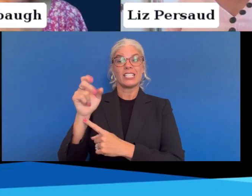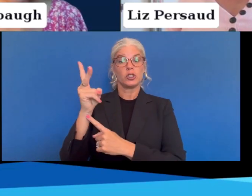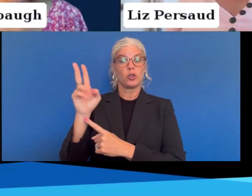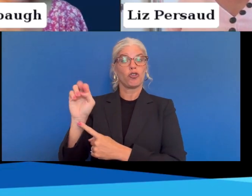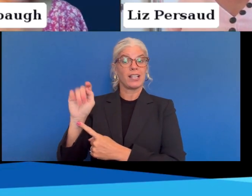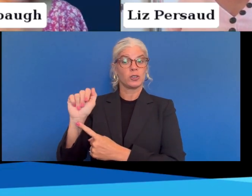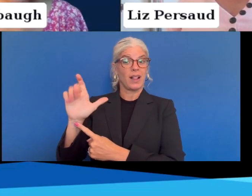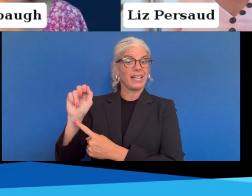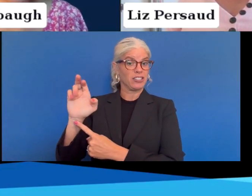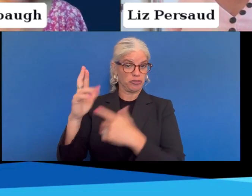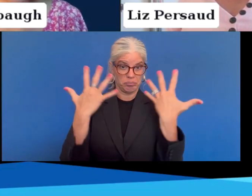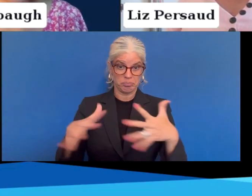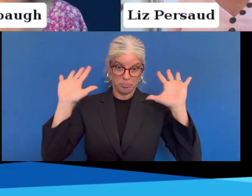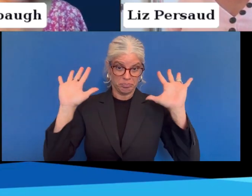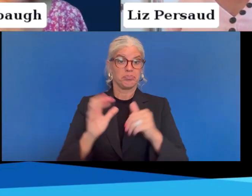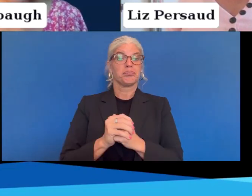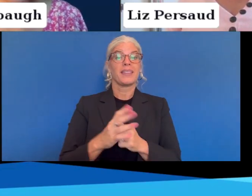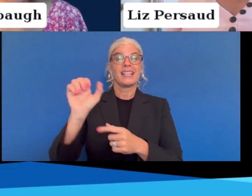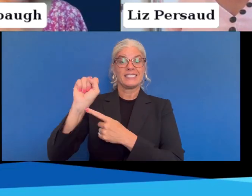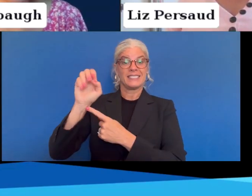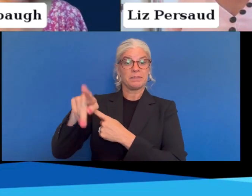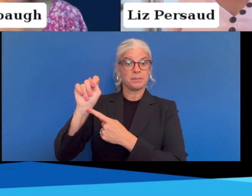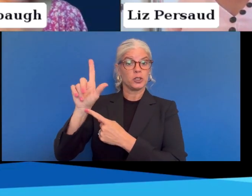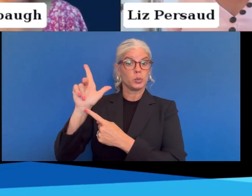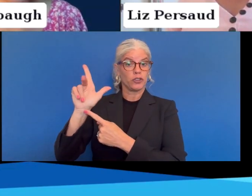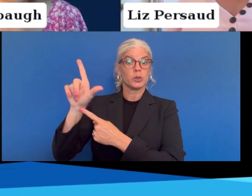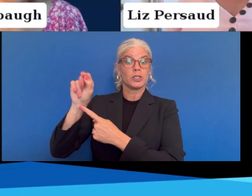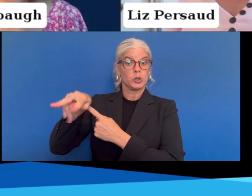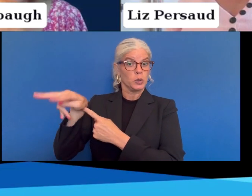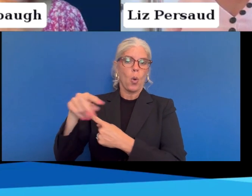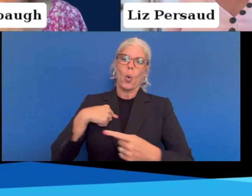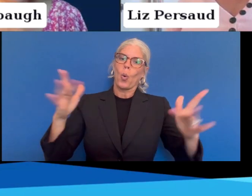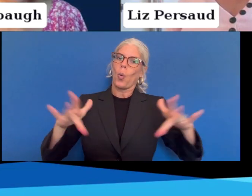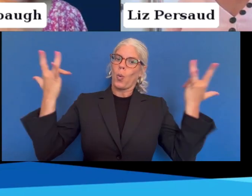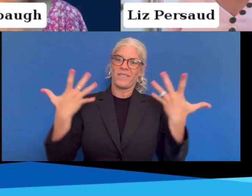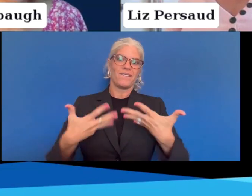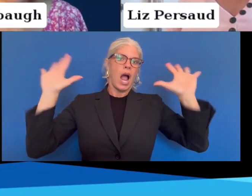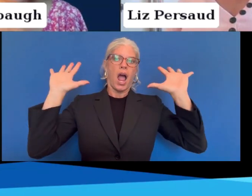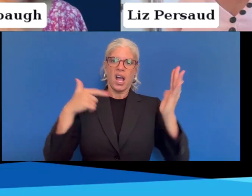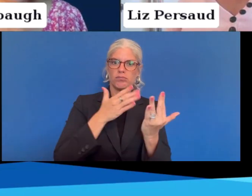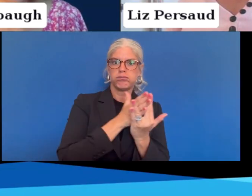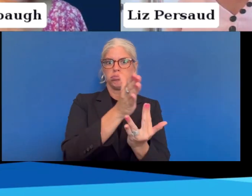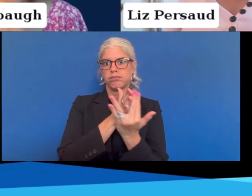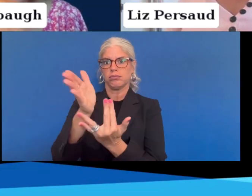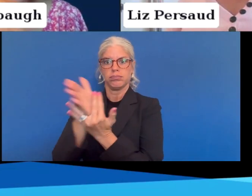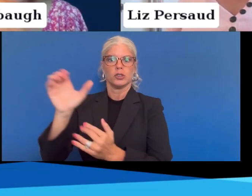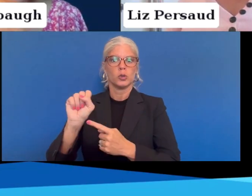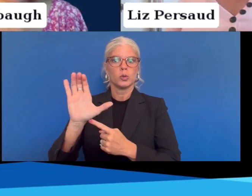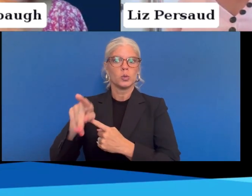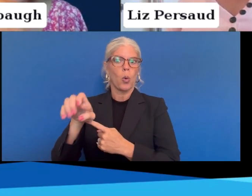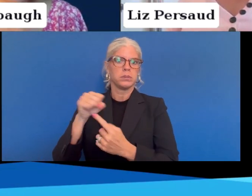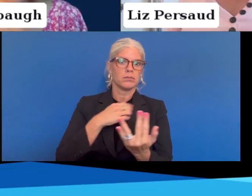And I was just elated going through all the scopes, going through the conversations and everything. It was a very